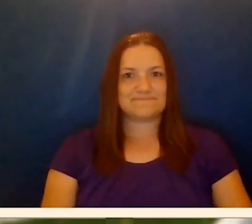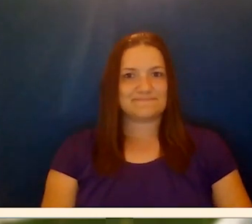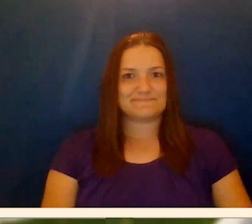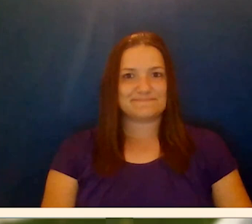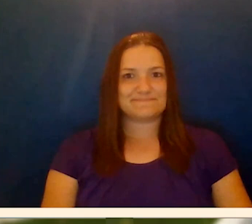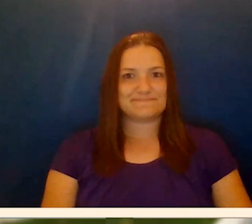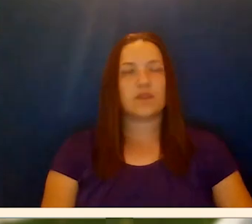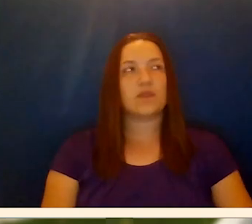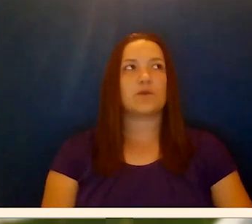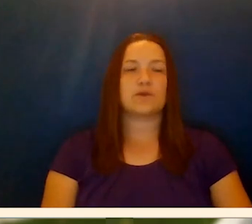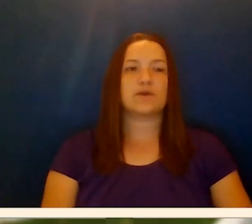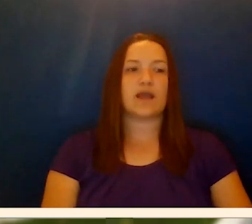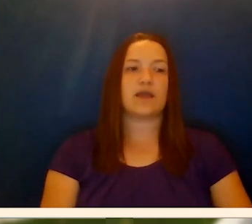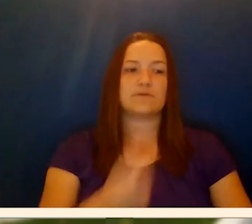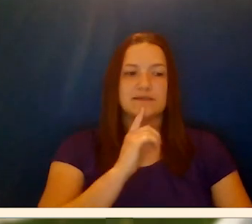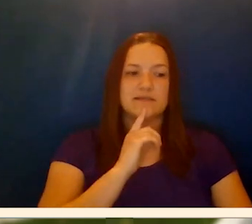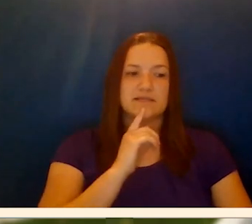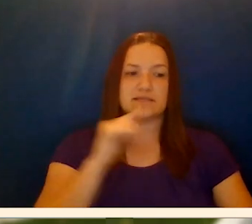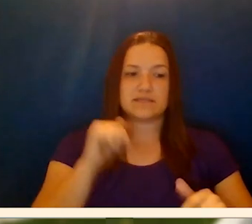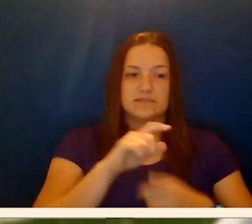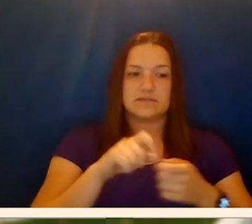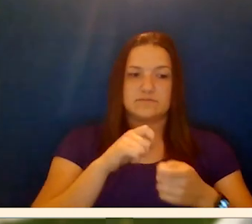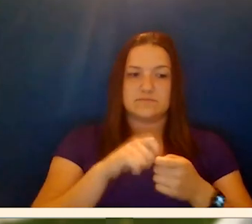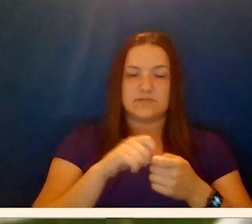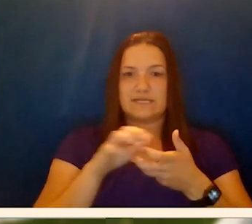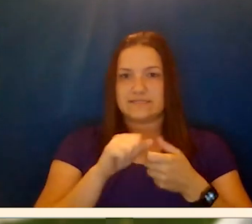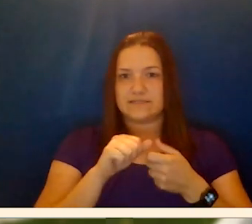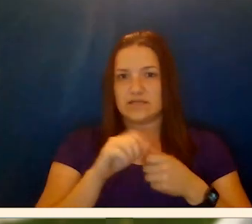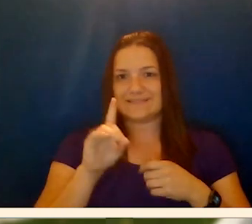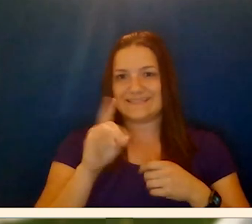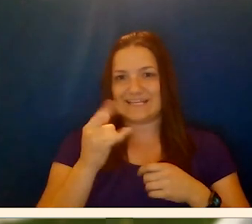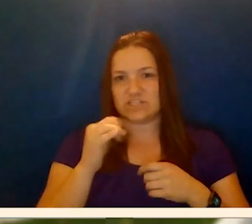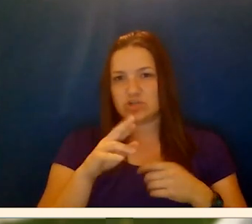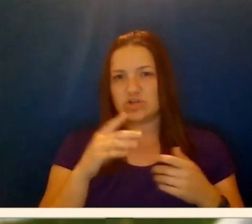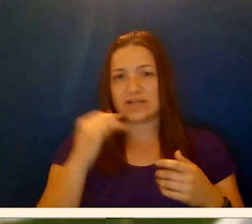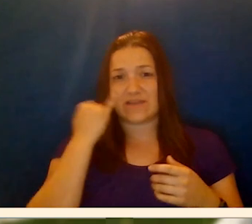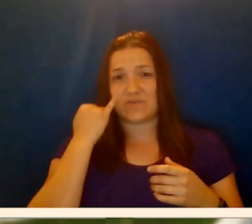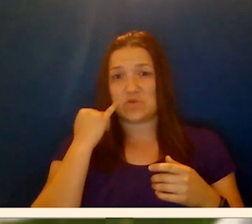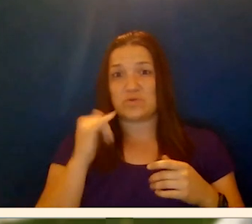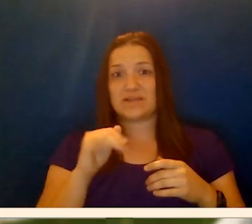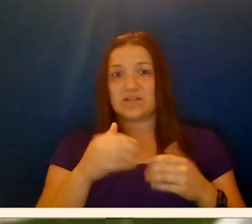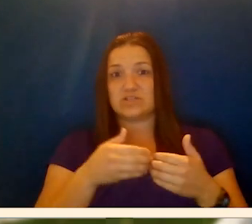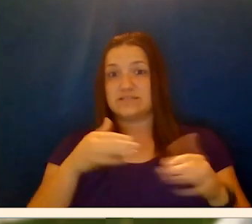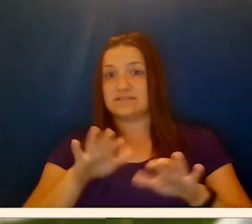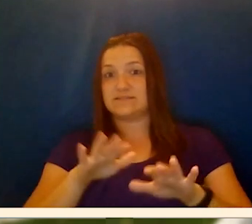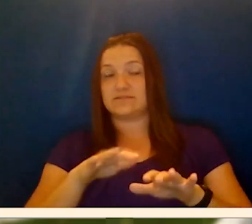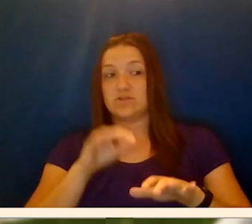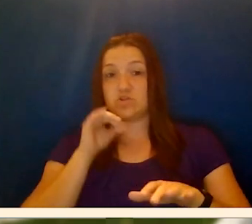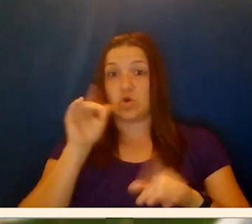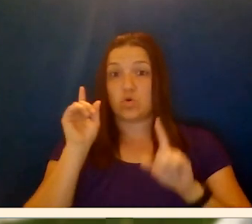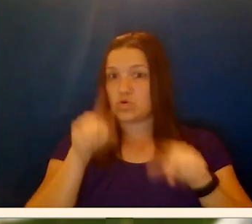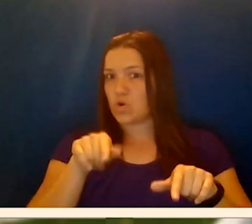no, I certainly in this particular disaster, if you could stay away from the emergency